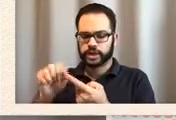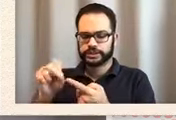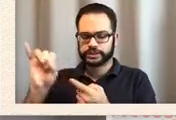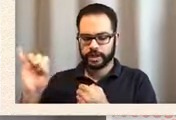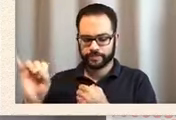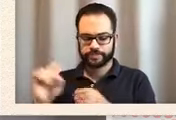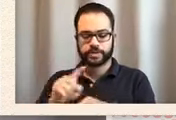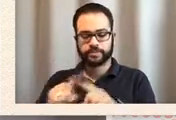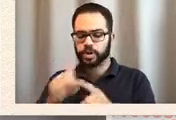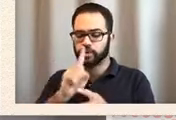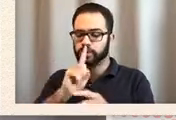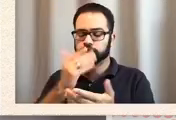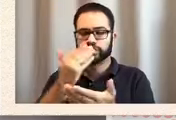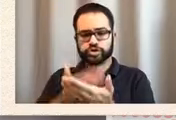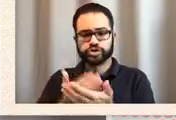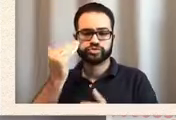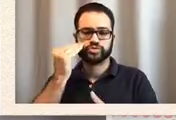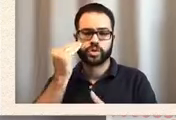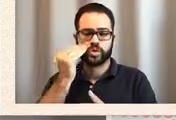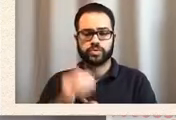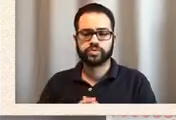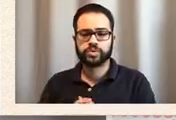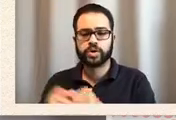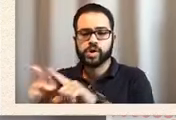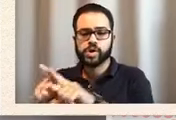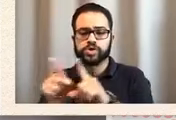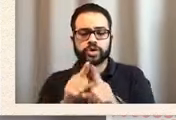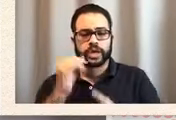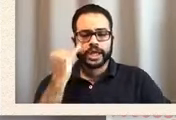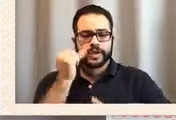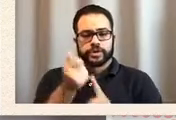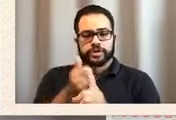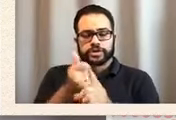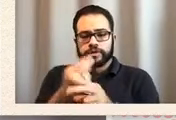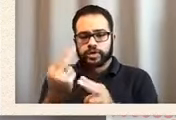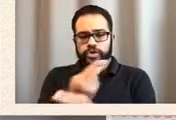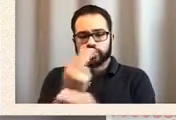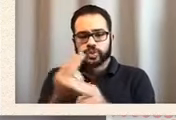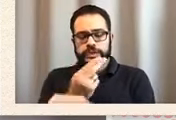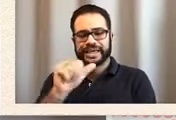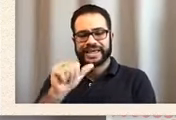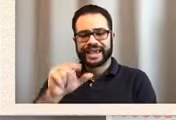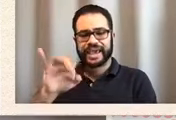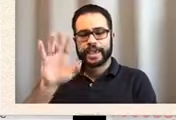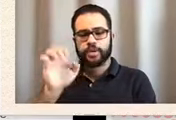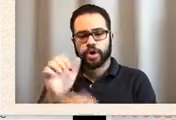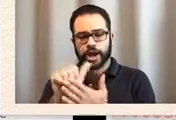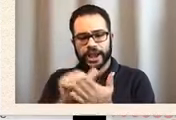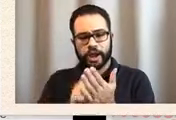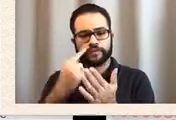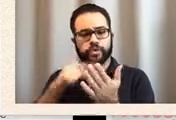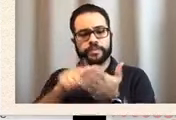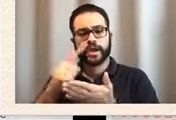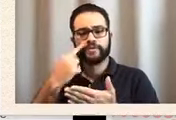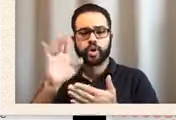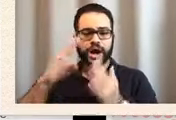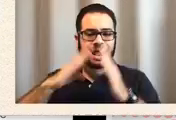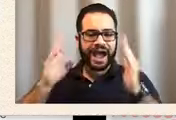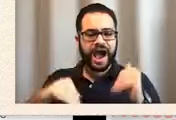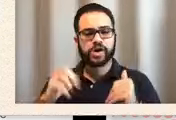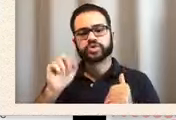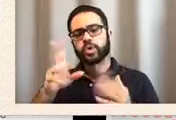know. Also, if you're using an ABLE account to pay for housing-related expenses, or you decide to take a withdrawal and use it